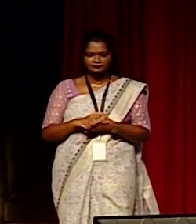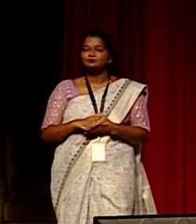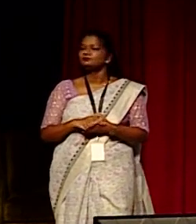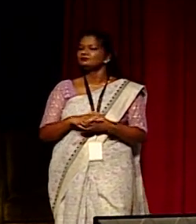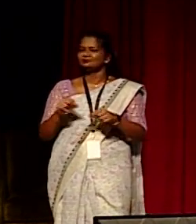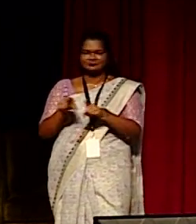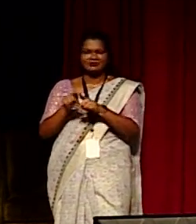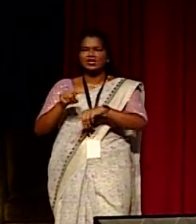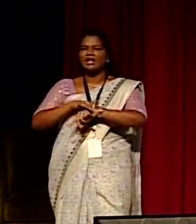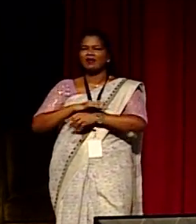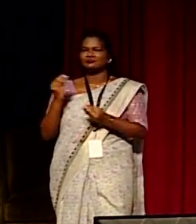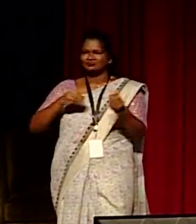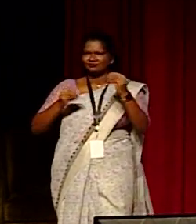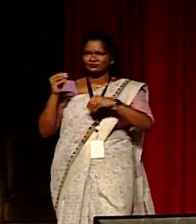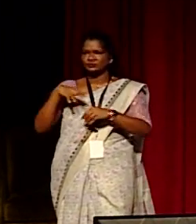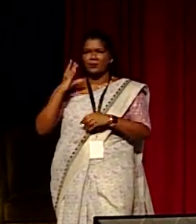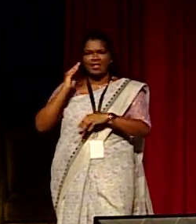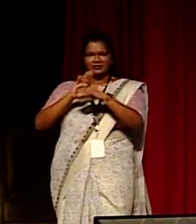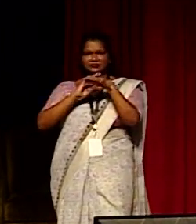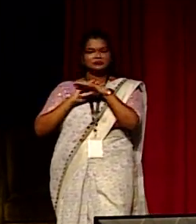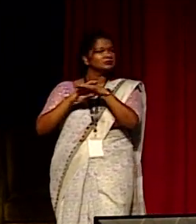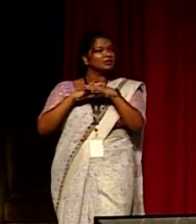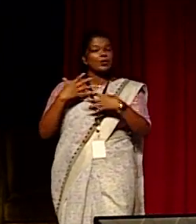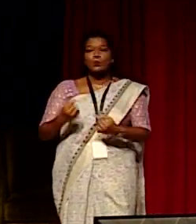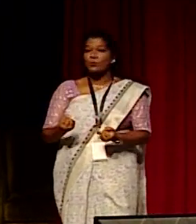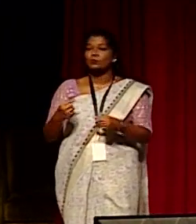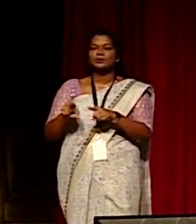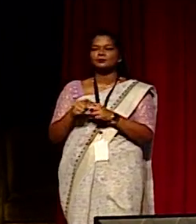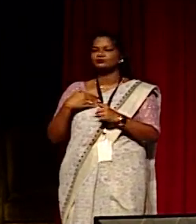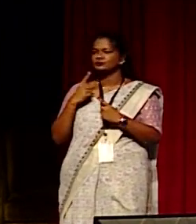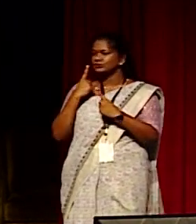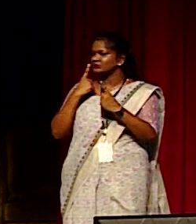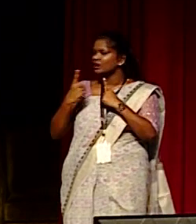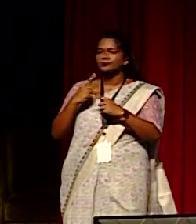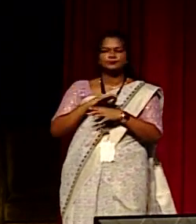As scientists, we want to quantify everything.